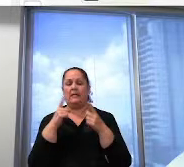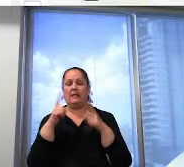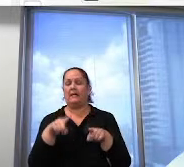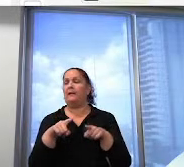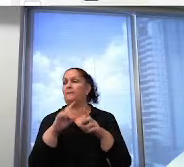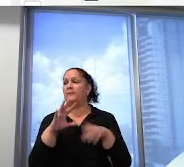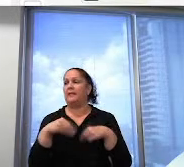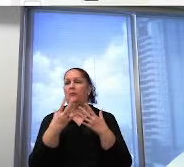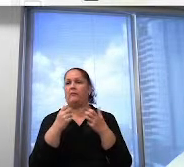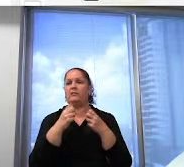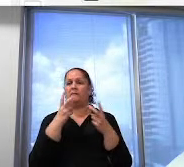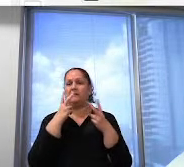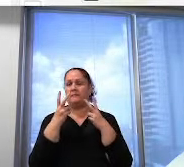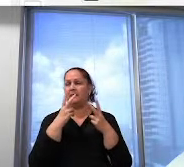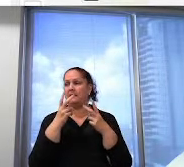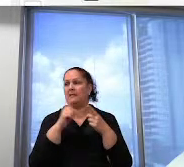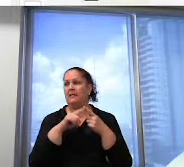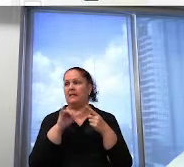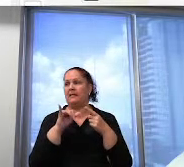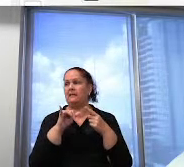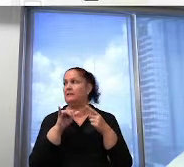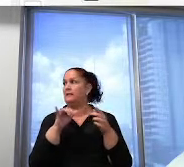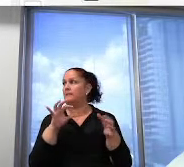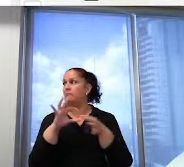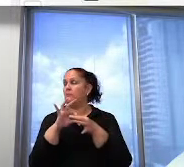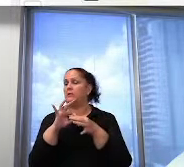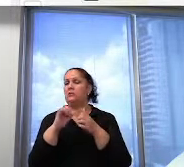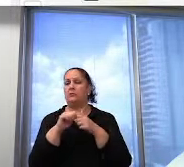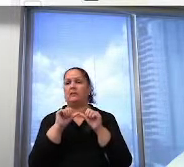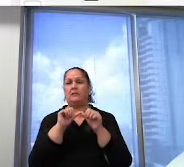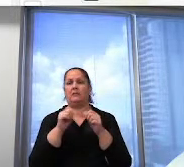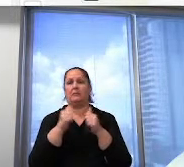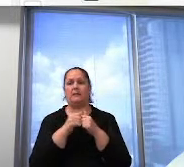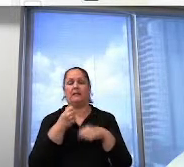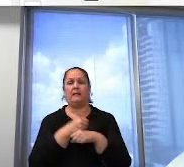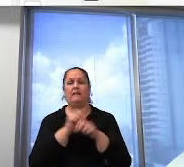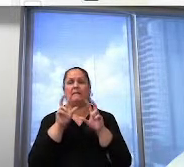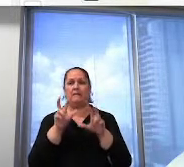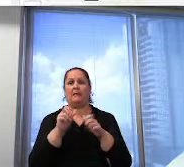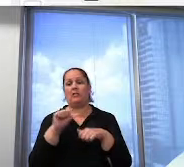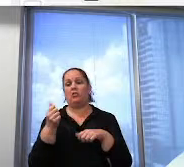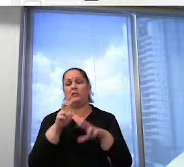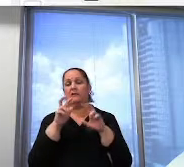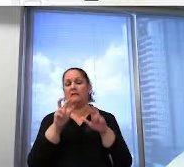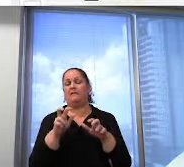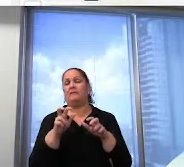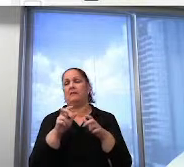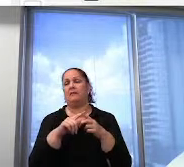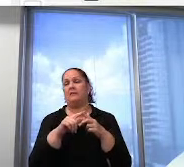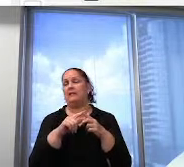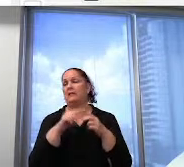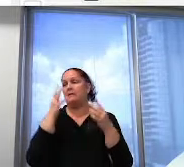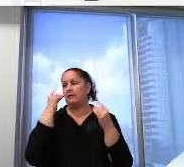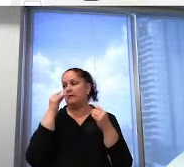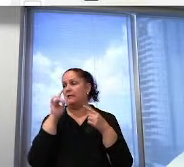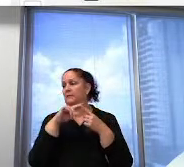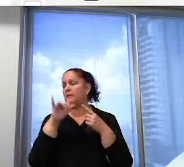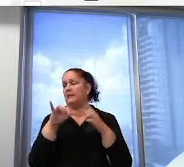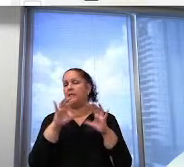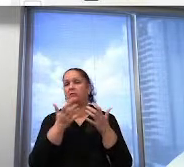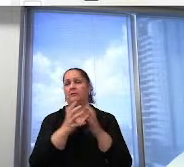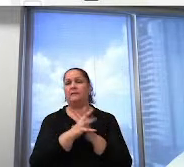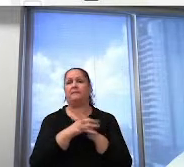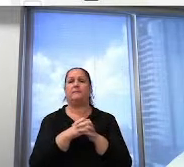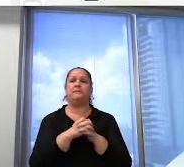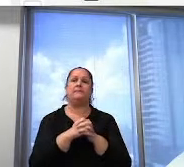they're happening to provide some visibility as a bridge as we continue making investments. Another investment that is contemplated under